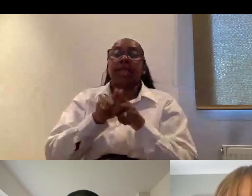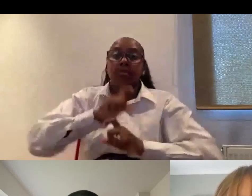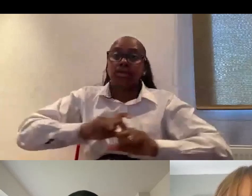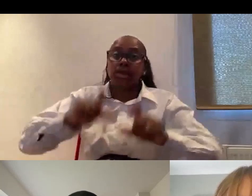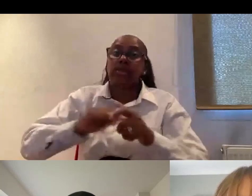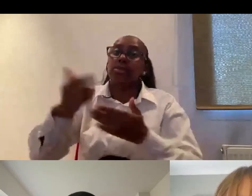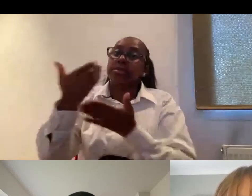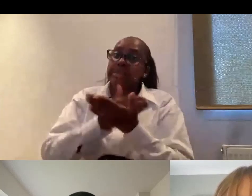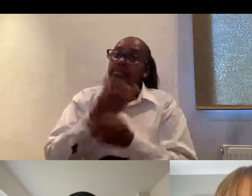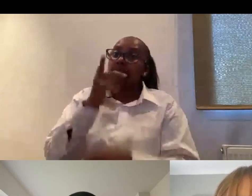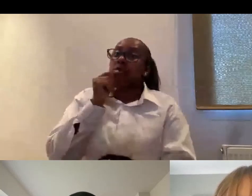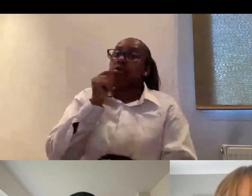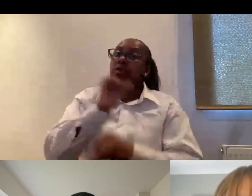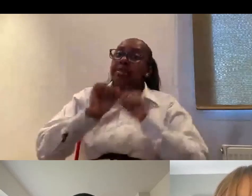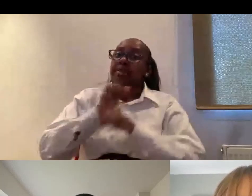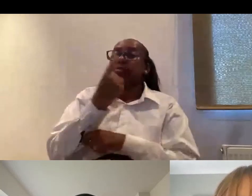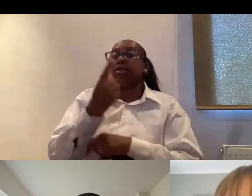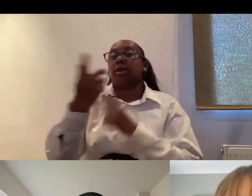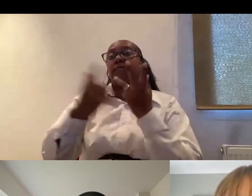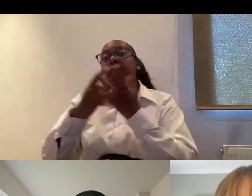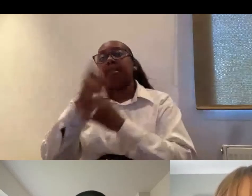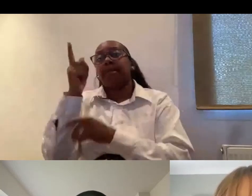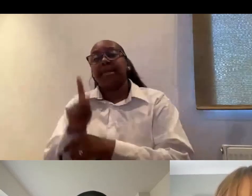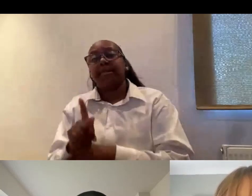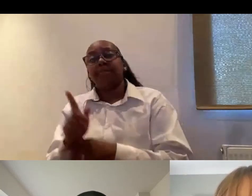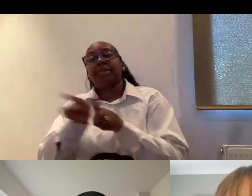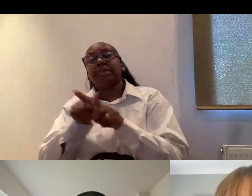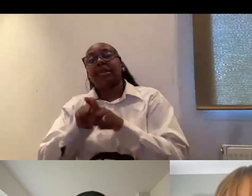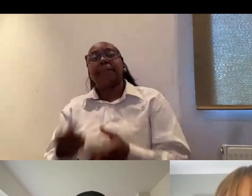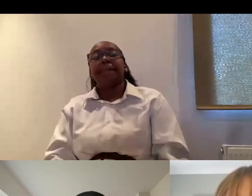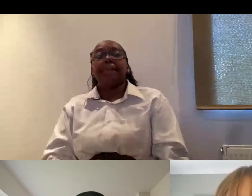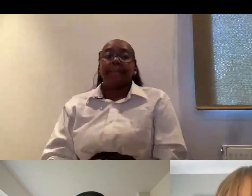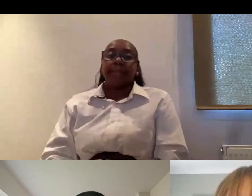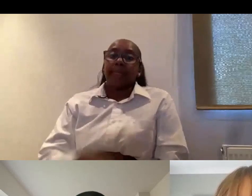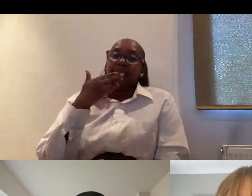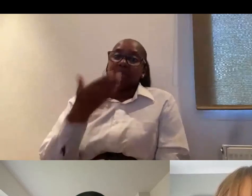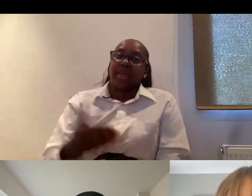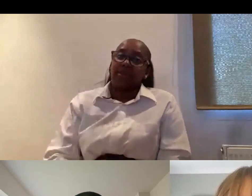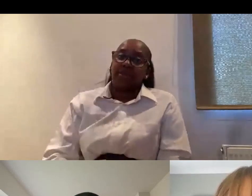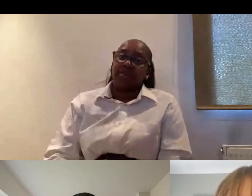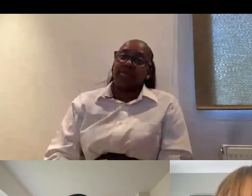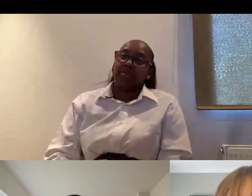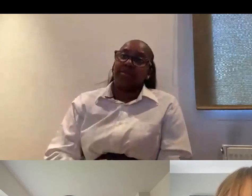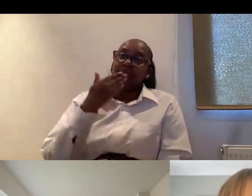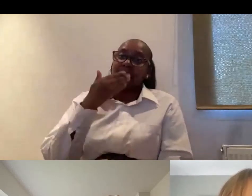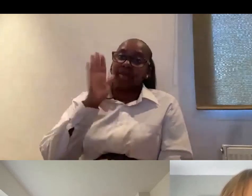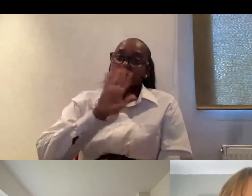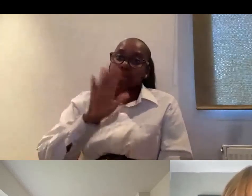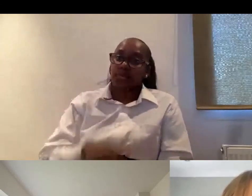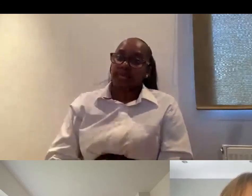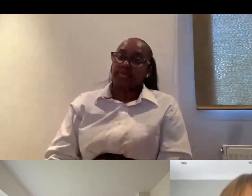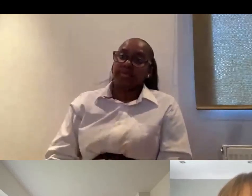continue to be as safe as possible to protect yourself and all those around you. Thank you. Thanks everybody for joining today.